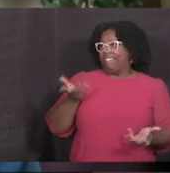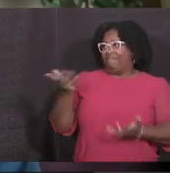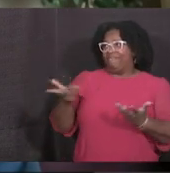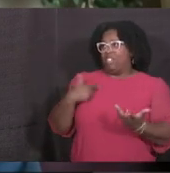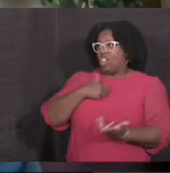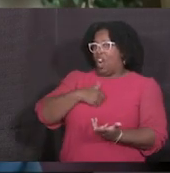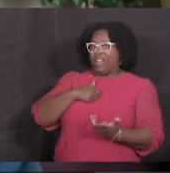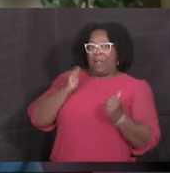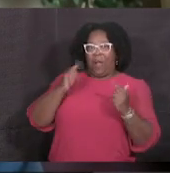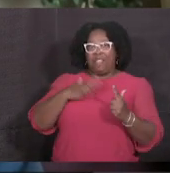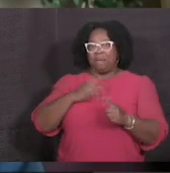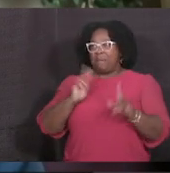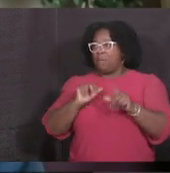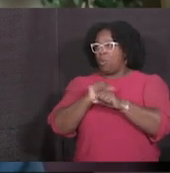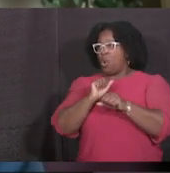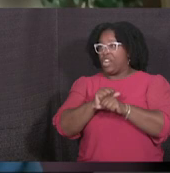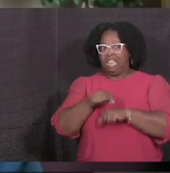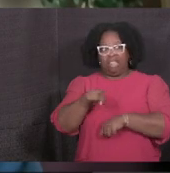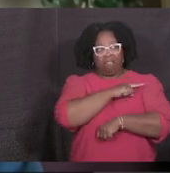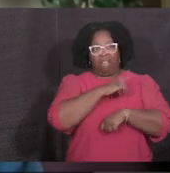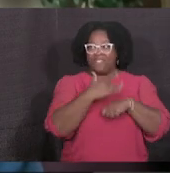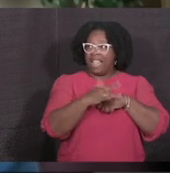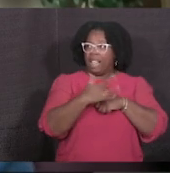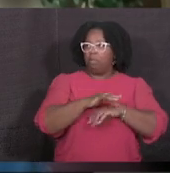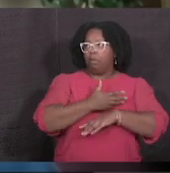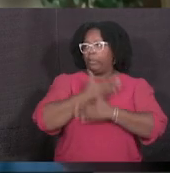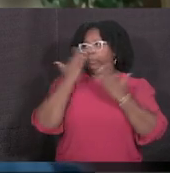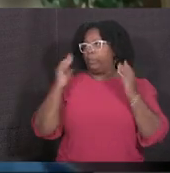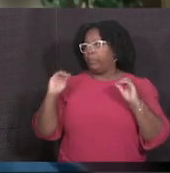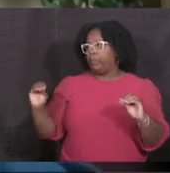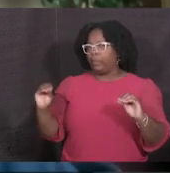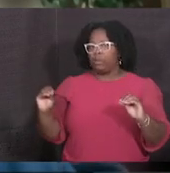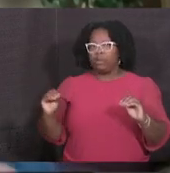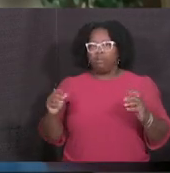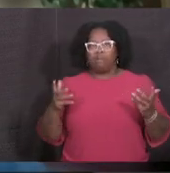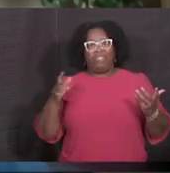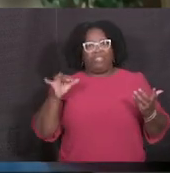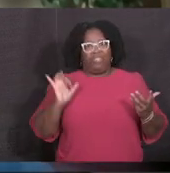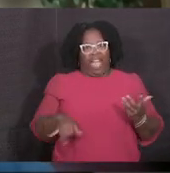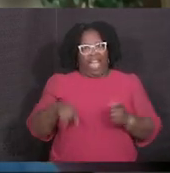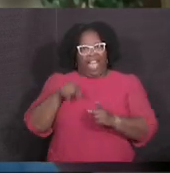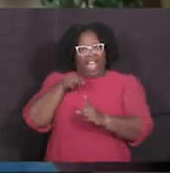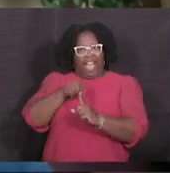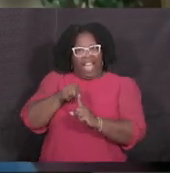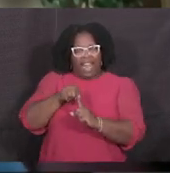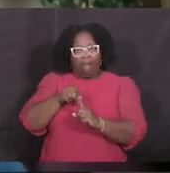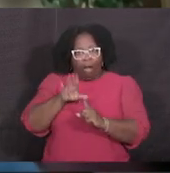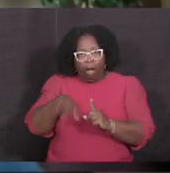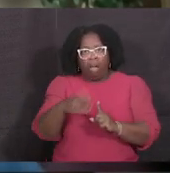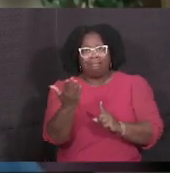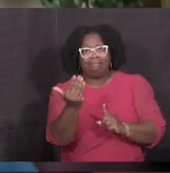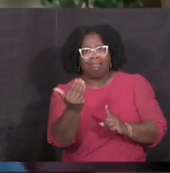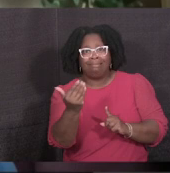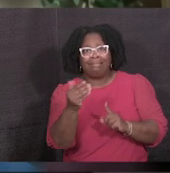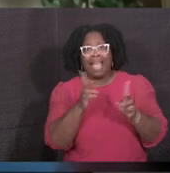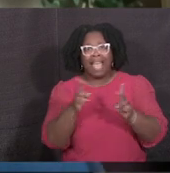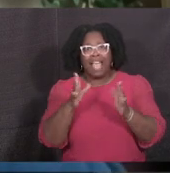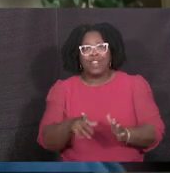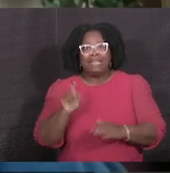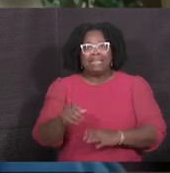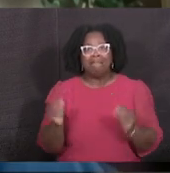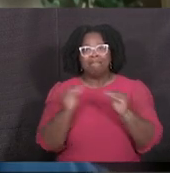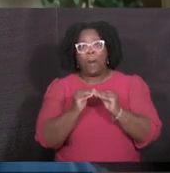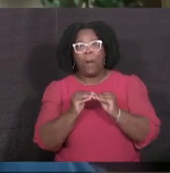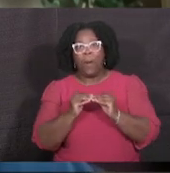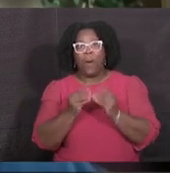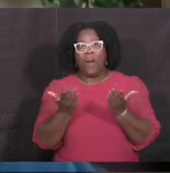sorry, all my people are working. I don't know anybody who's available. This is the niche. This is the zone that can be filled by great rising talent. And